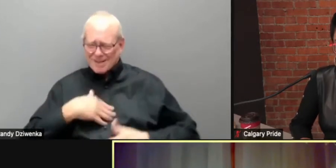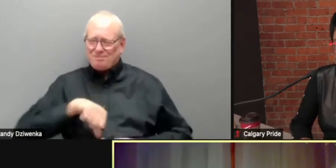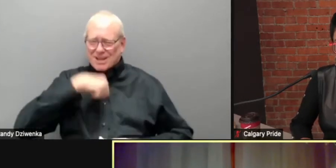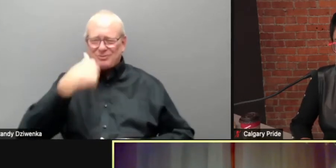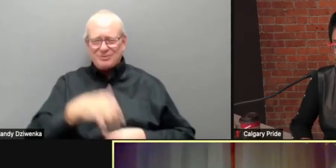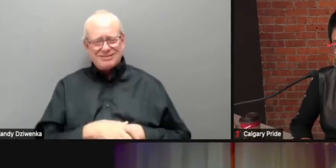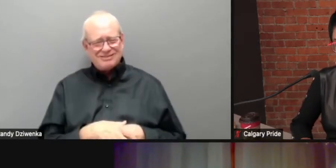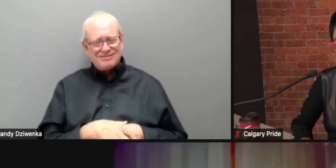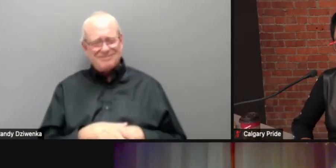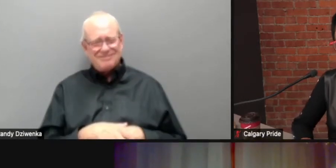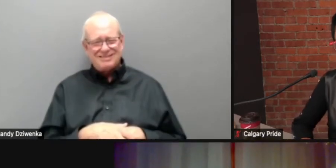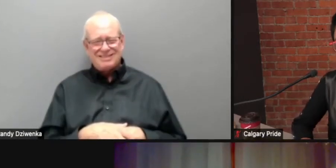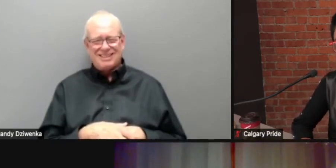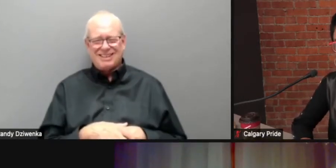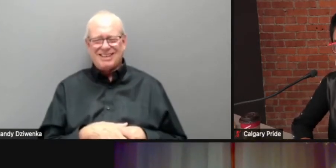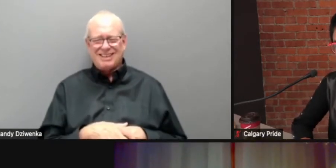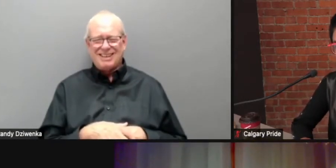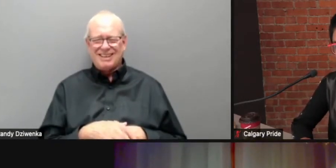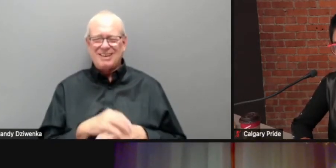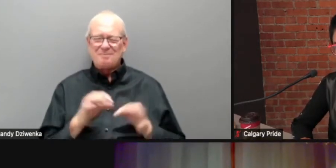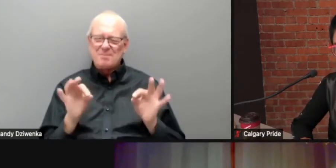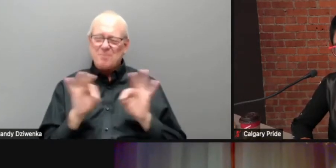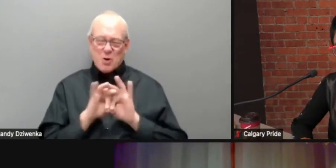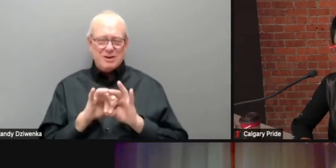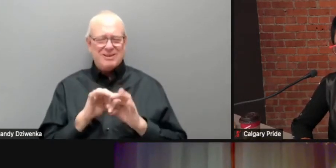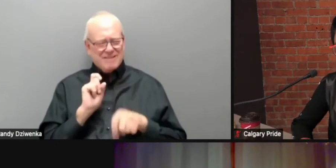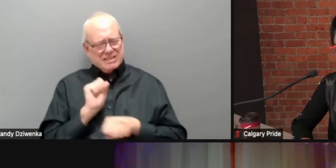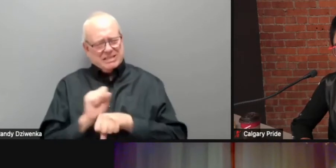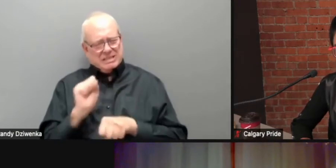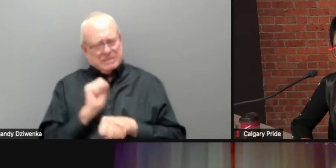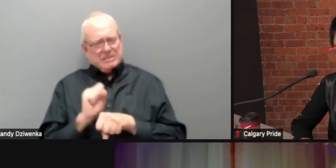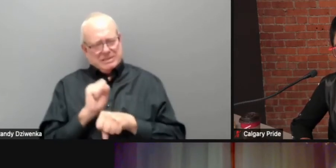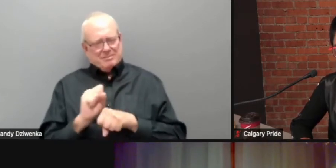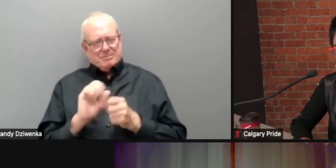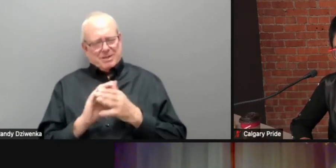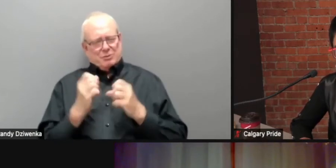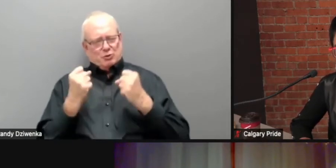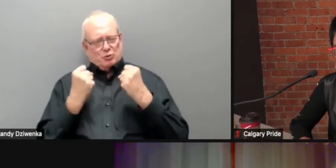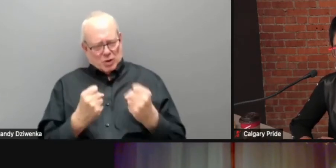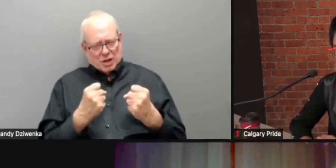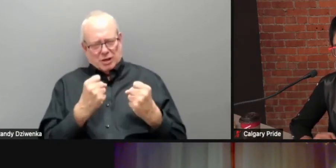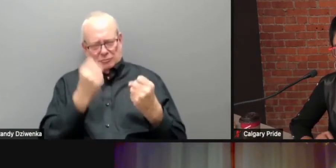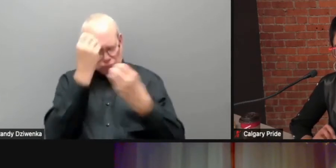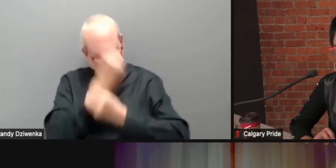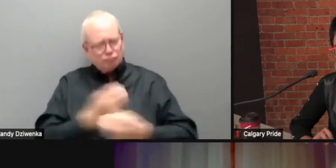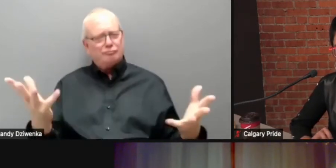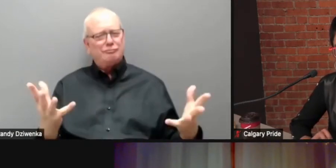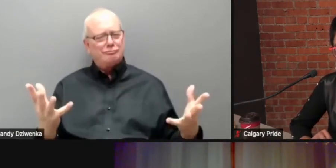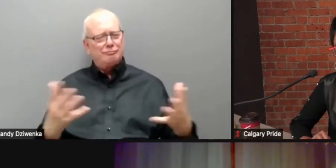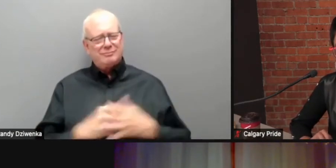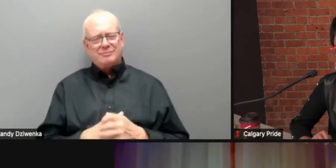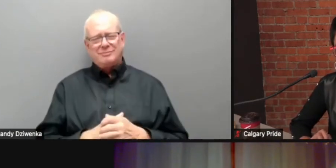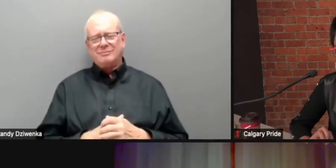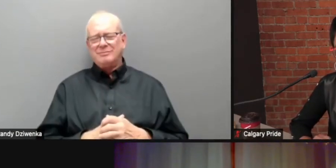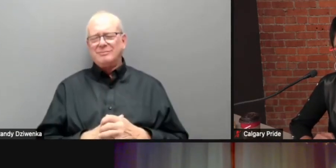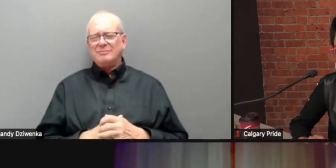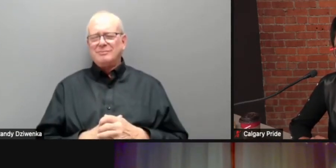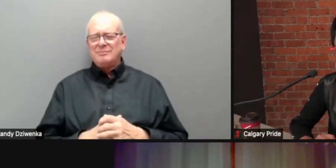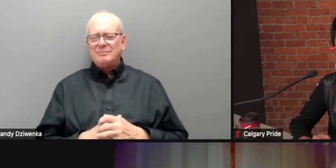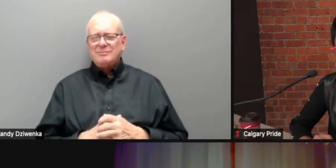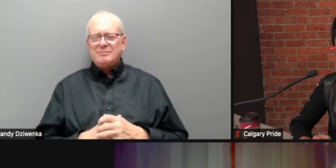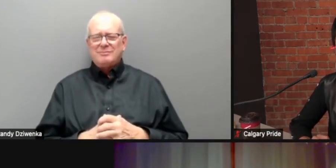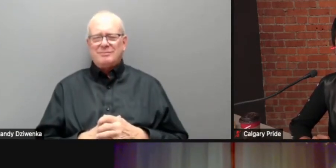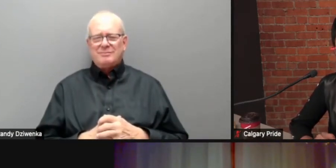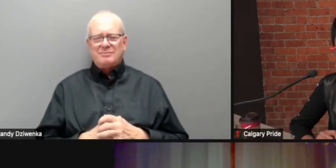And that's so beautiful to see that journey. I feel if there's a willingness to learn, I feel like that gives the impetus